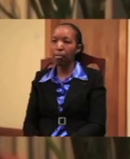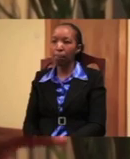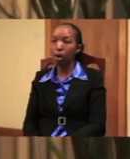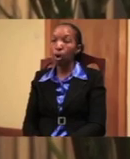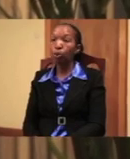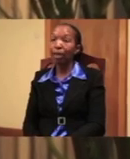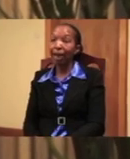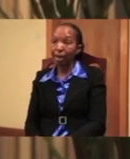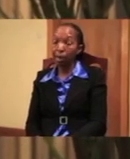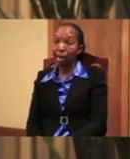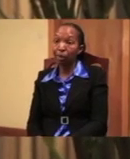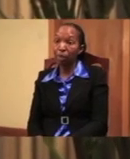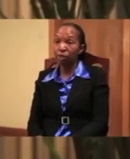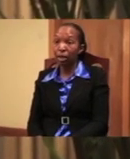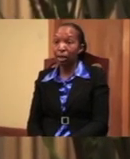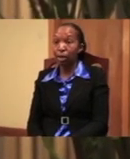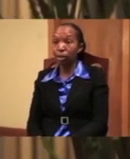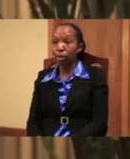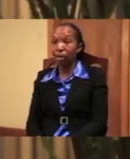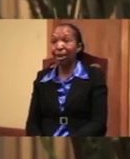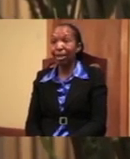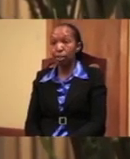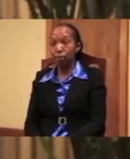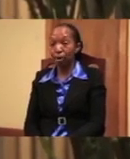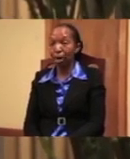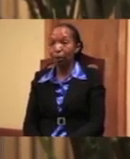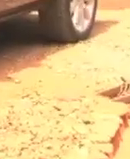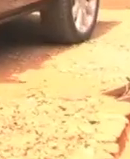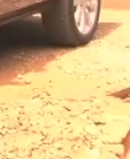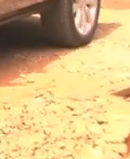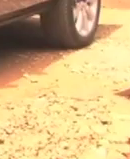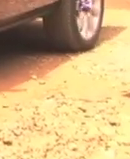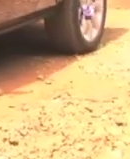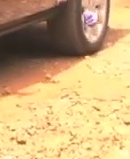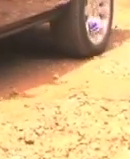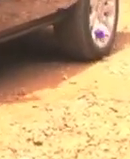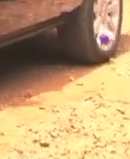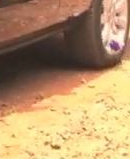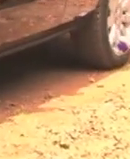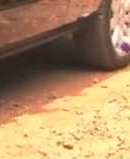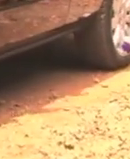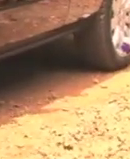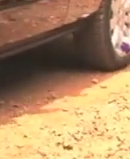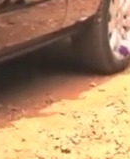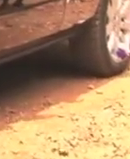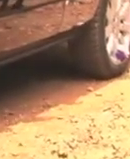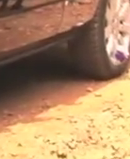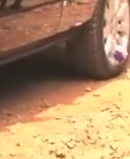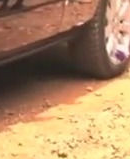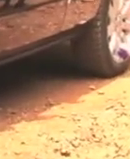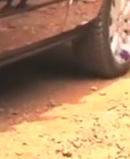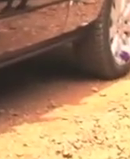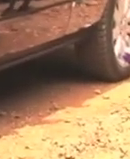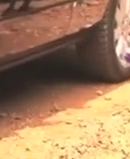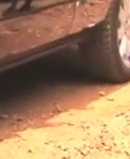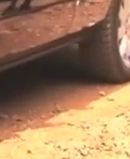now my mom could learn our language, and also the last born, yeah, understands sign language